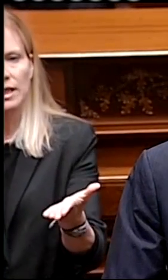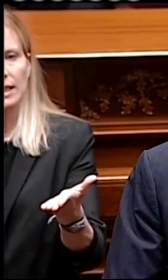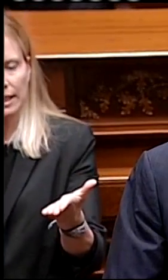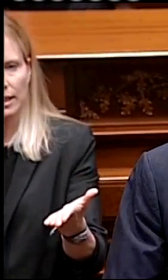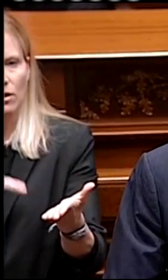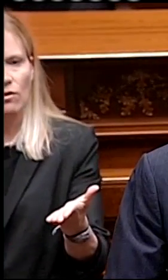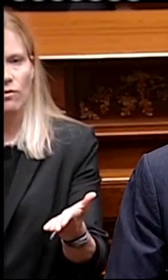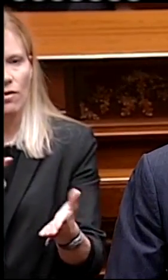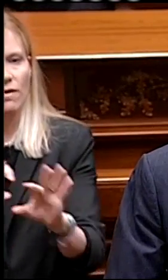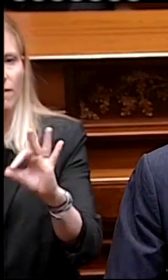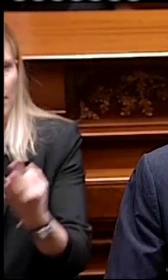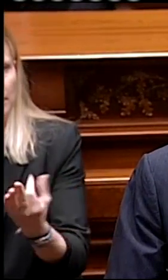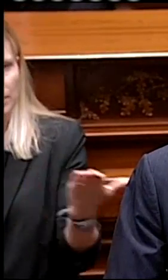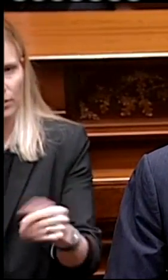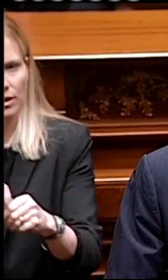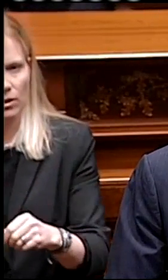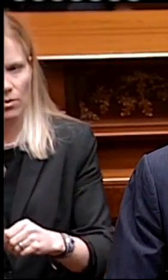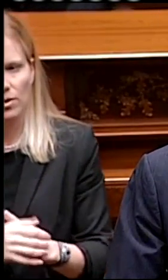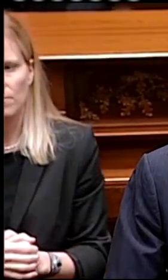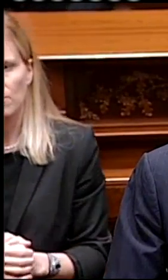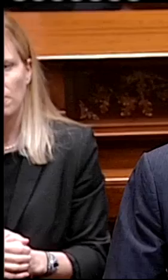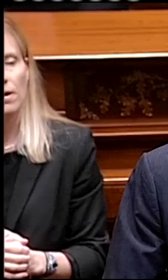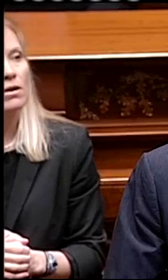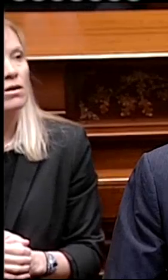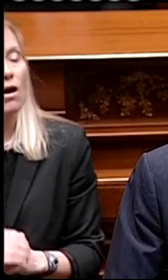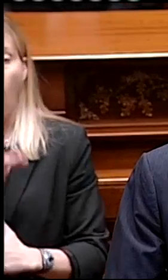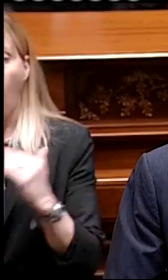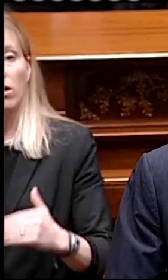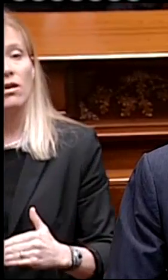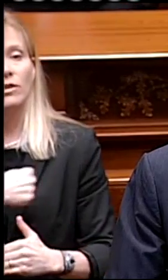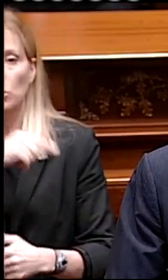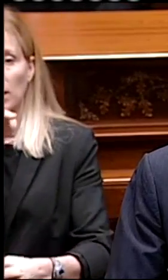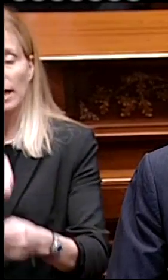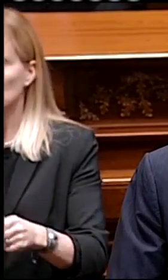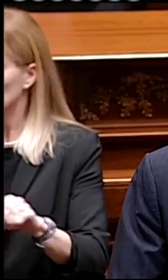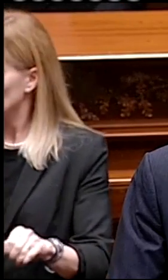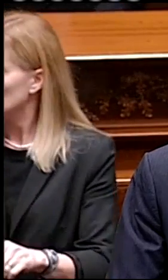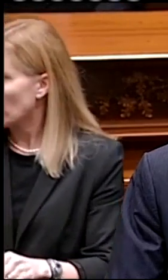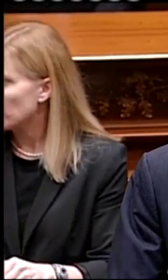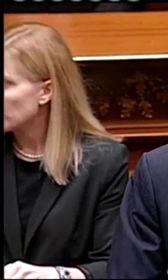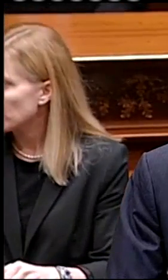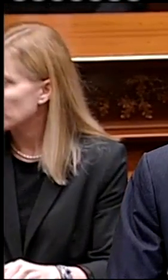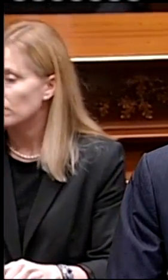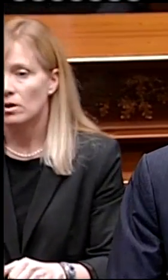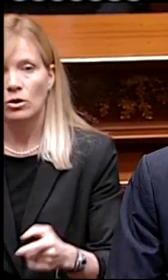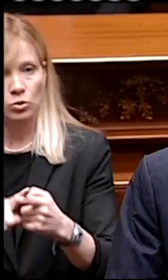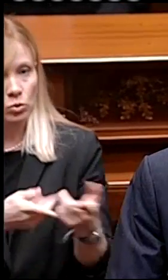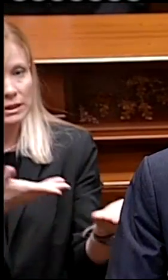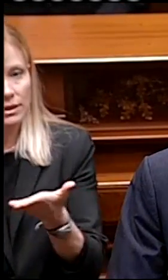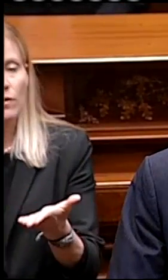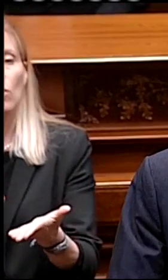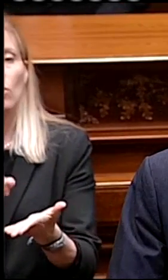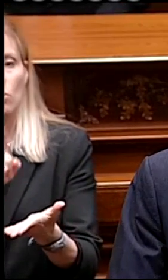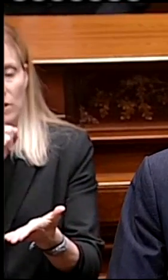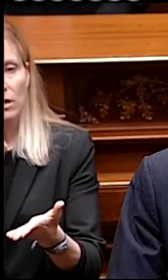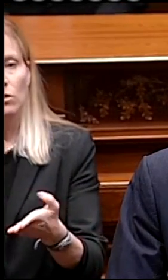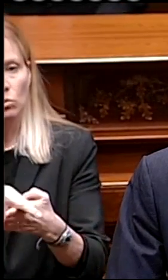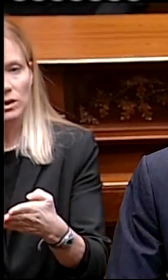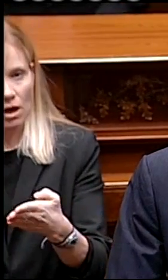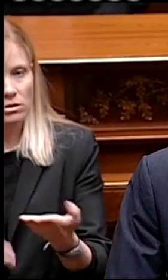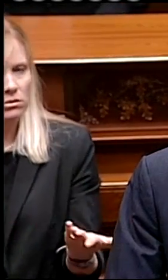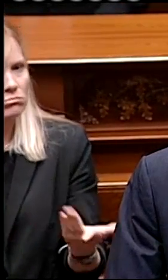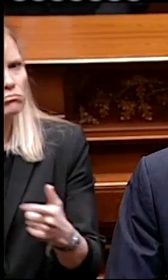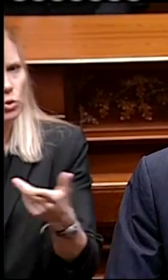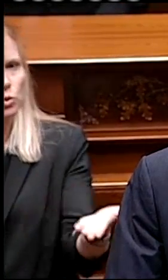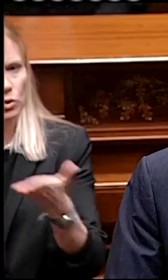needs of the families of Illinois. All of us who are elected to do a job, to deliver real results,